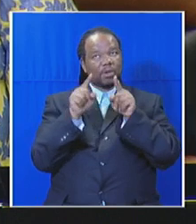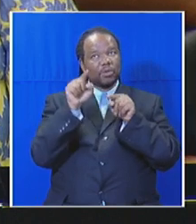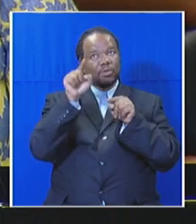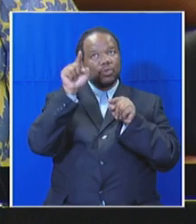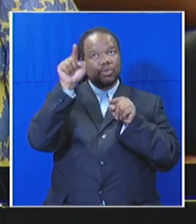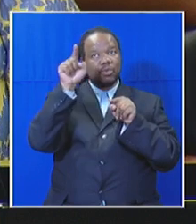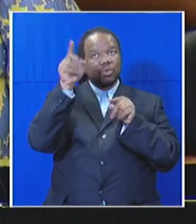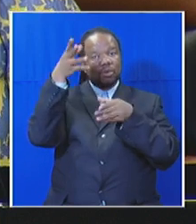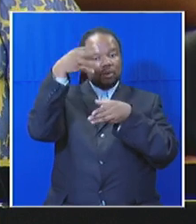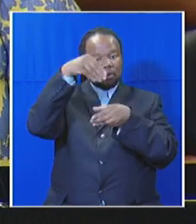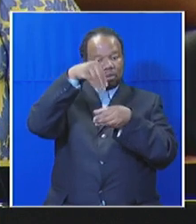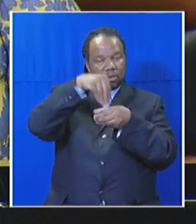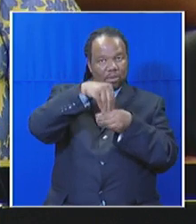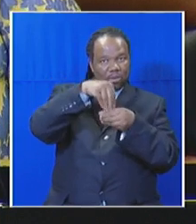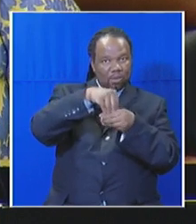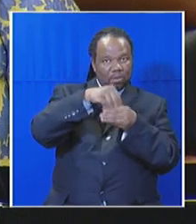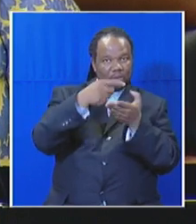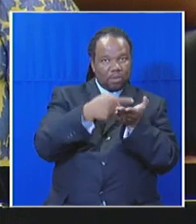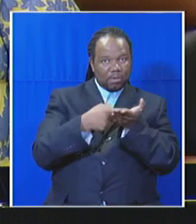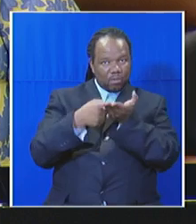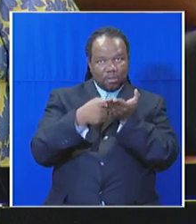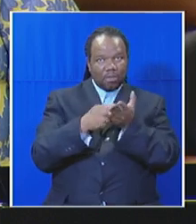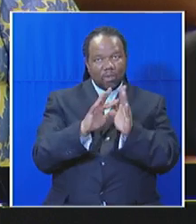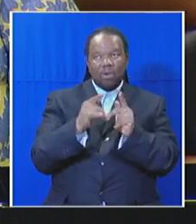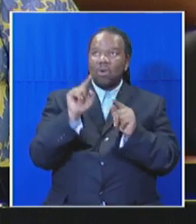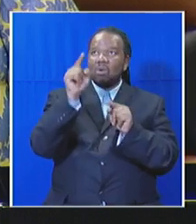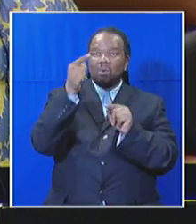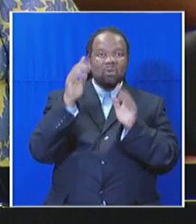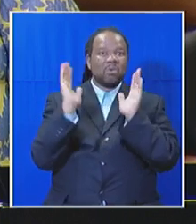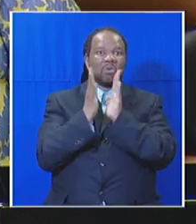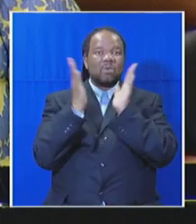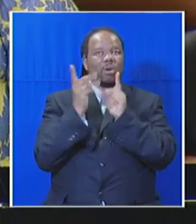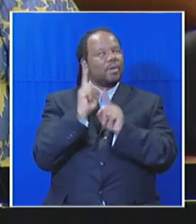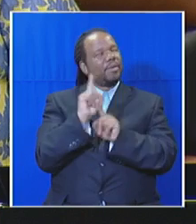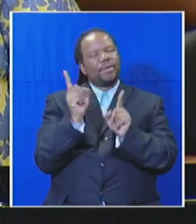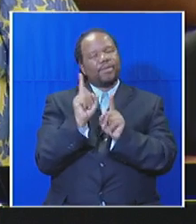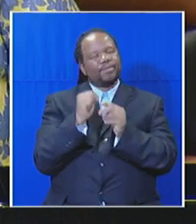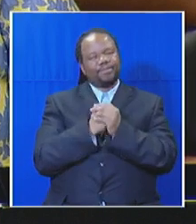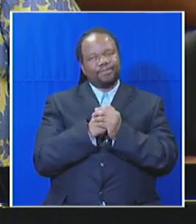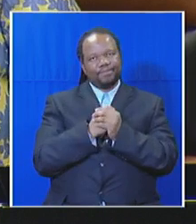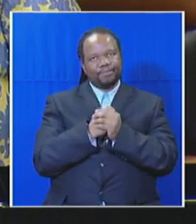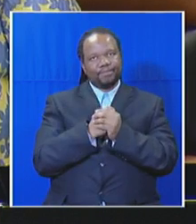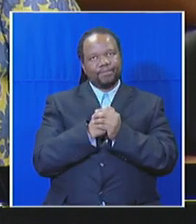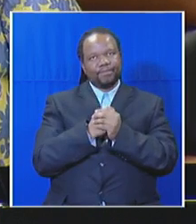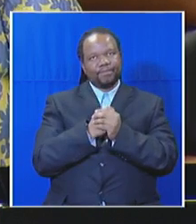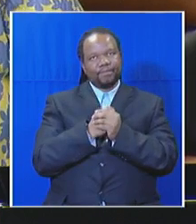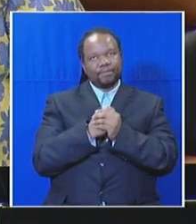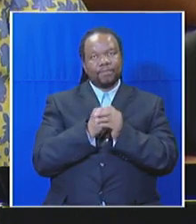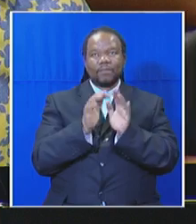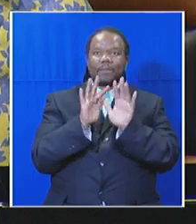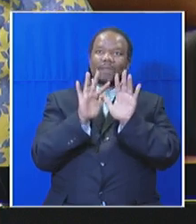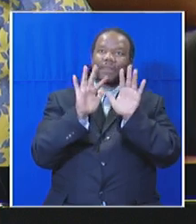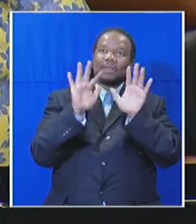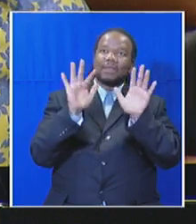participate by clapping. because that is a political